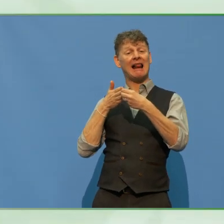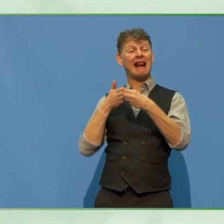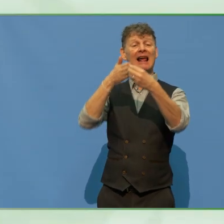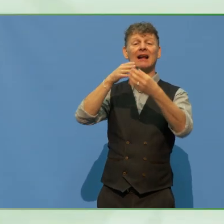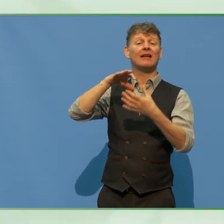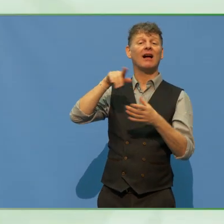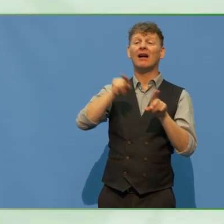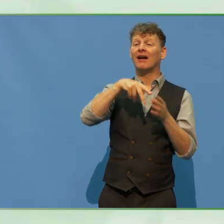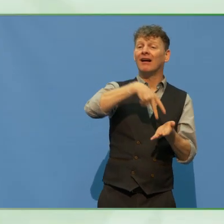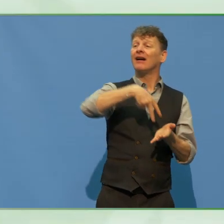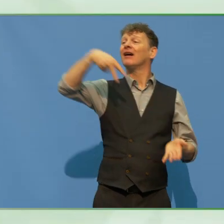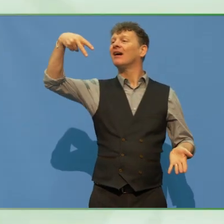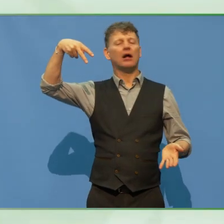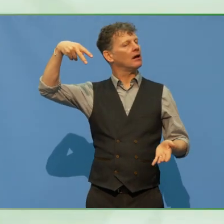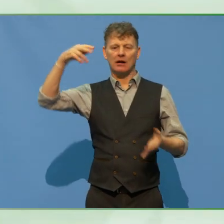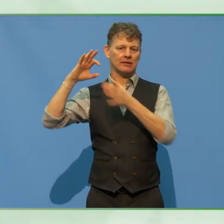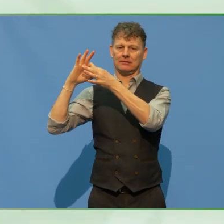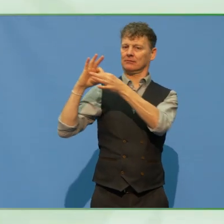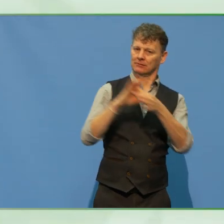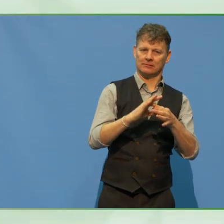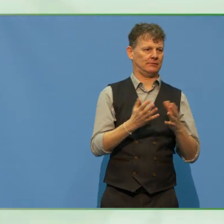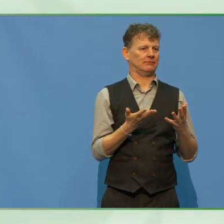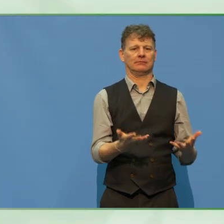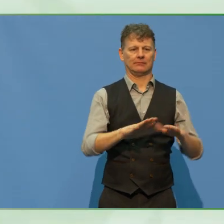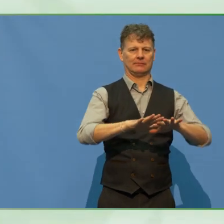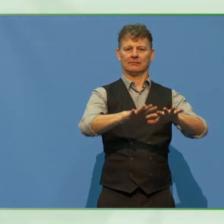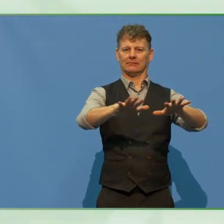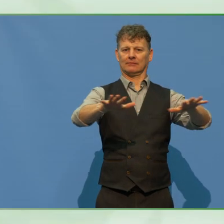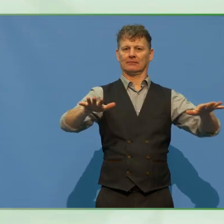inclusion across industries that